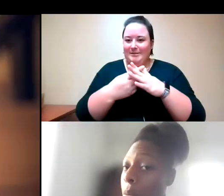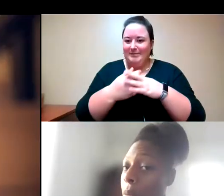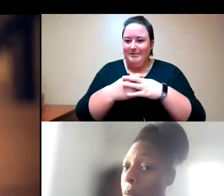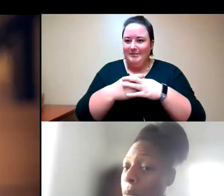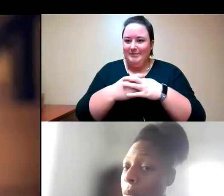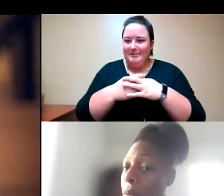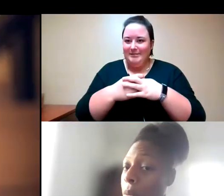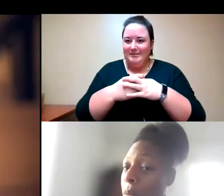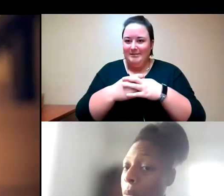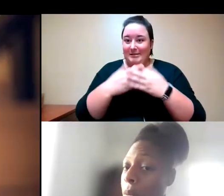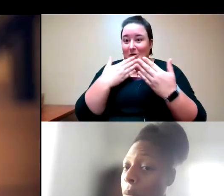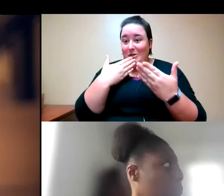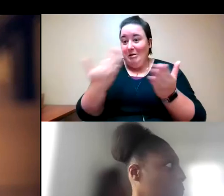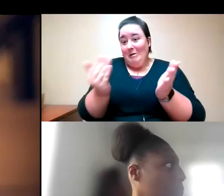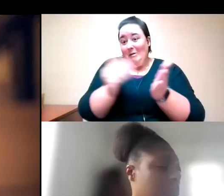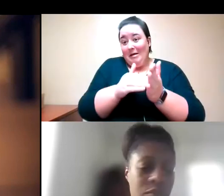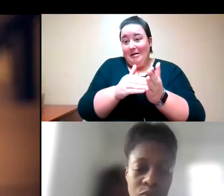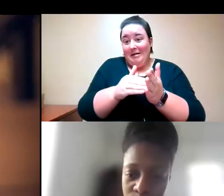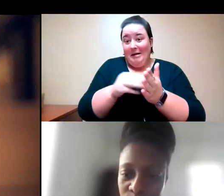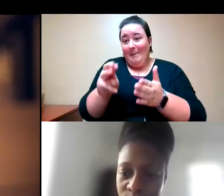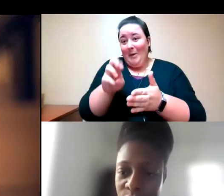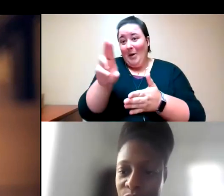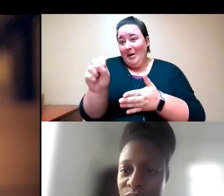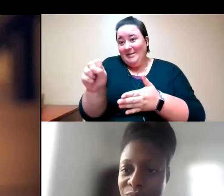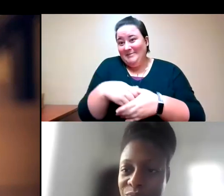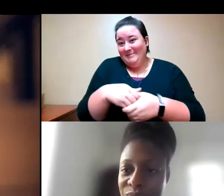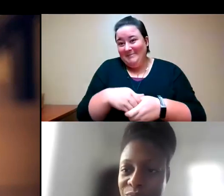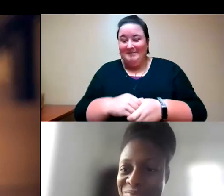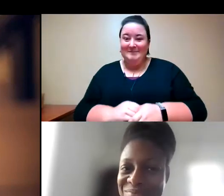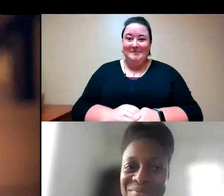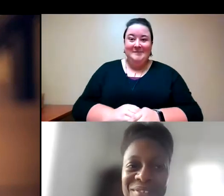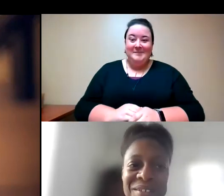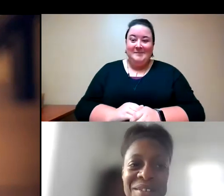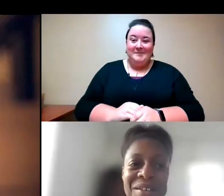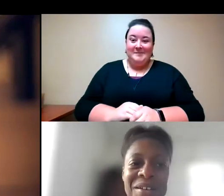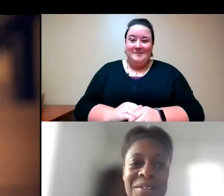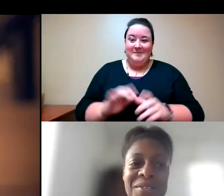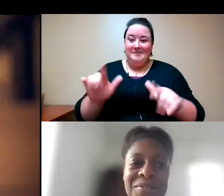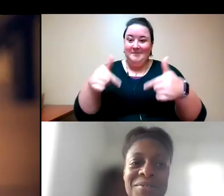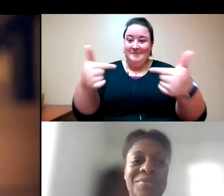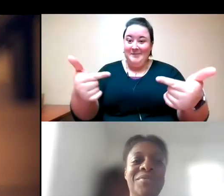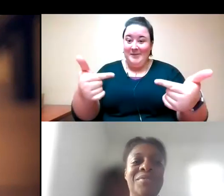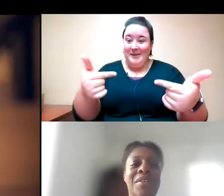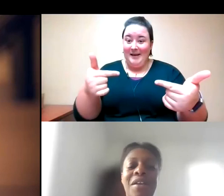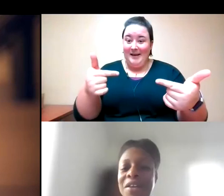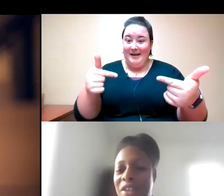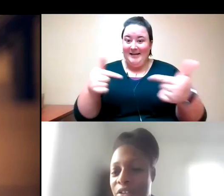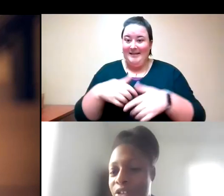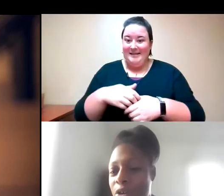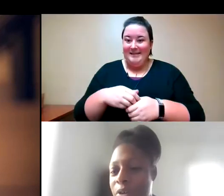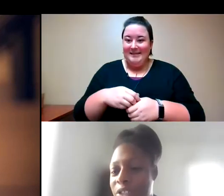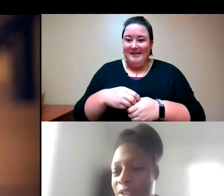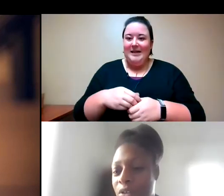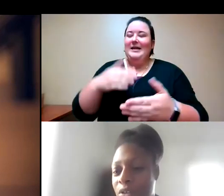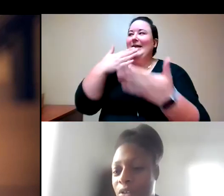Well, thank you once again, Michigan Rehabilitation Services. Over to you, Ms. Bailey. Thank you